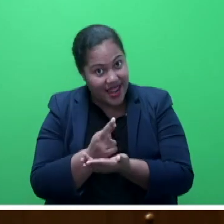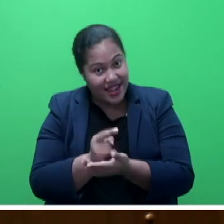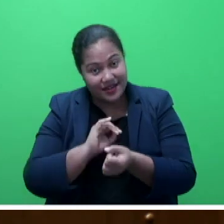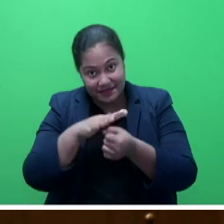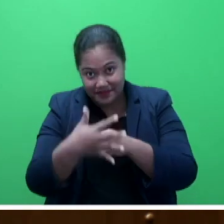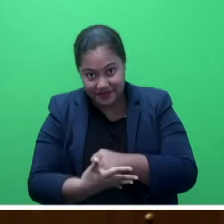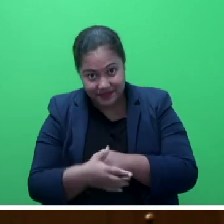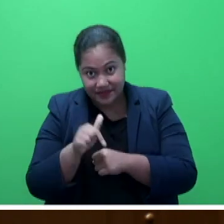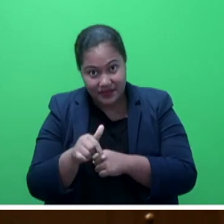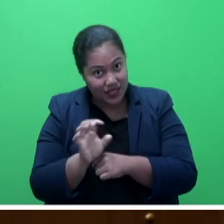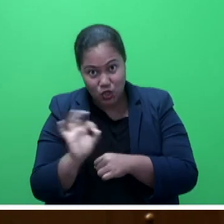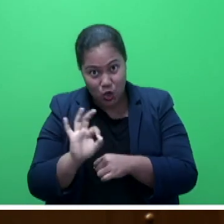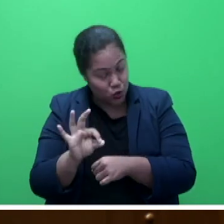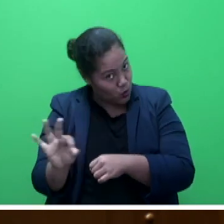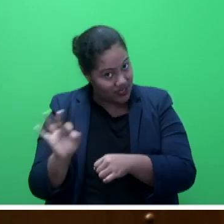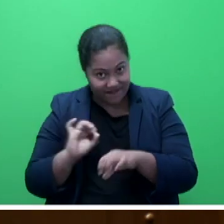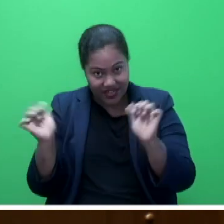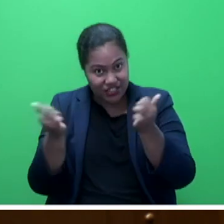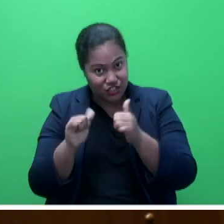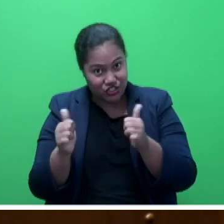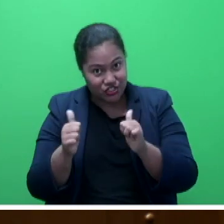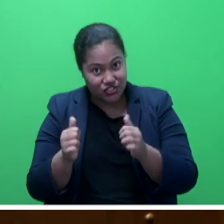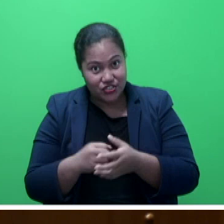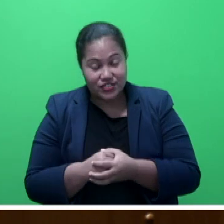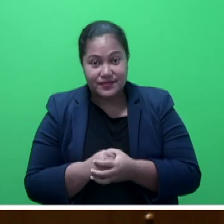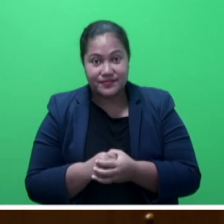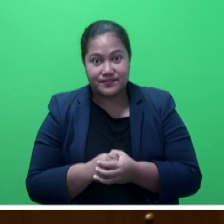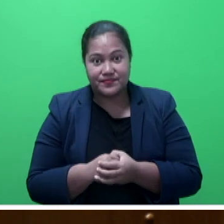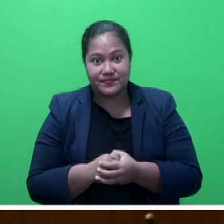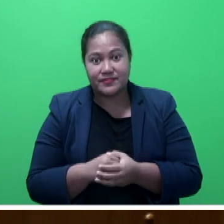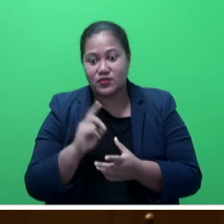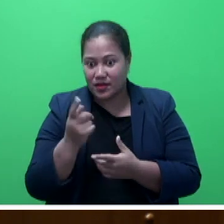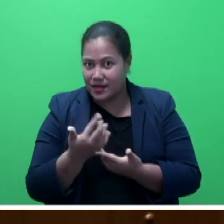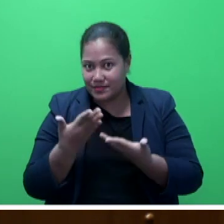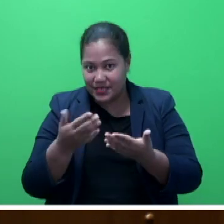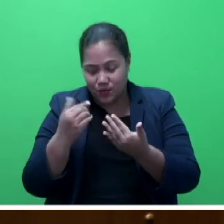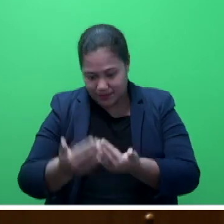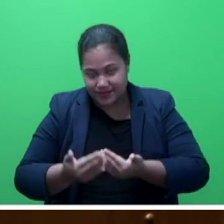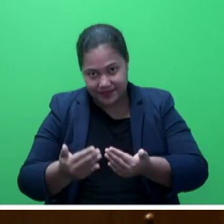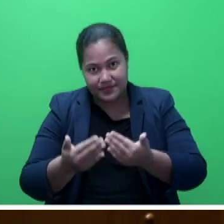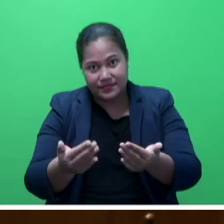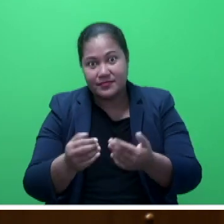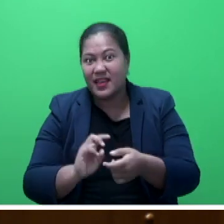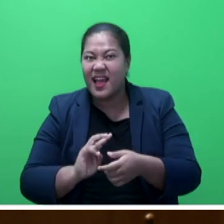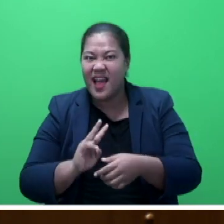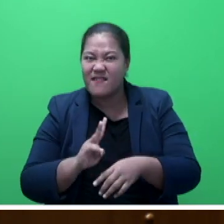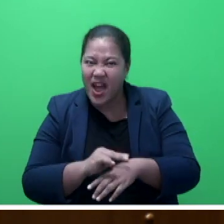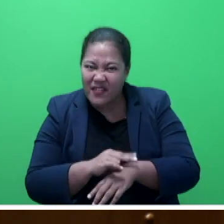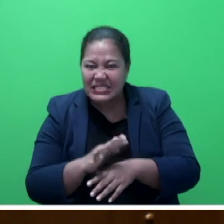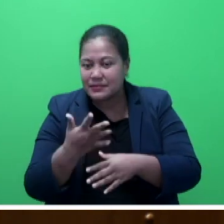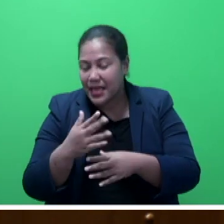pandemic is not over, nor will it be for some time. The virus may be the